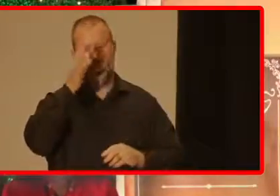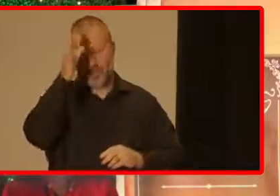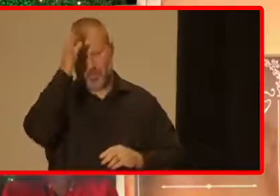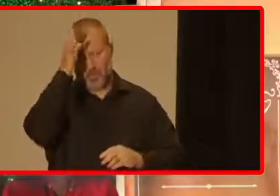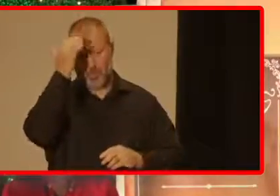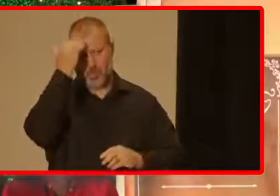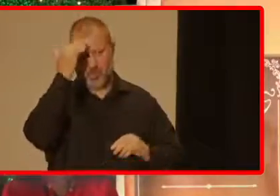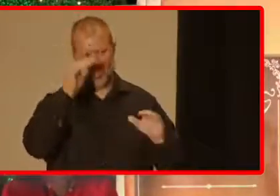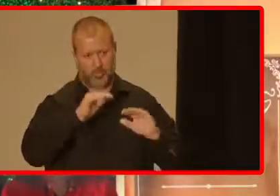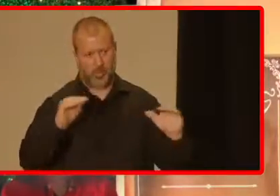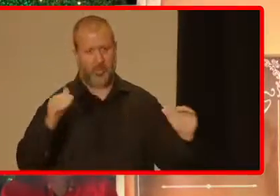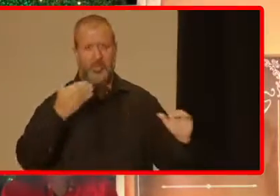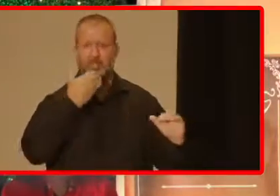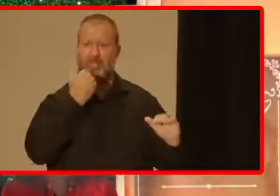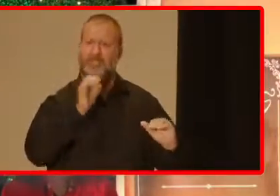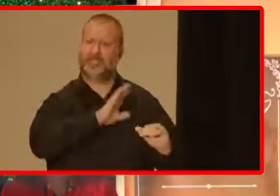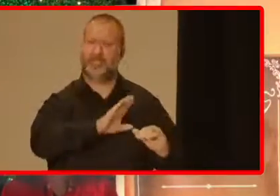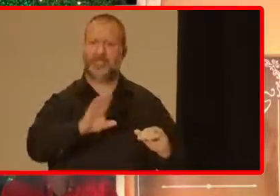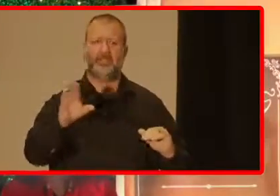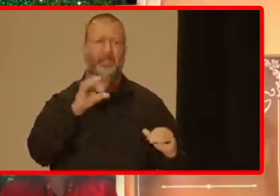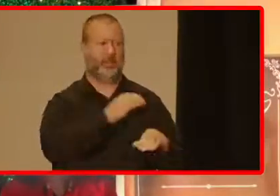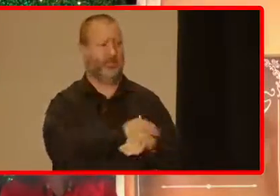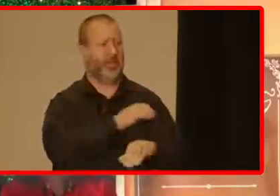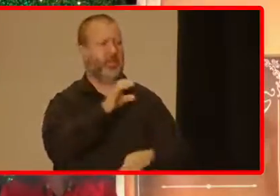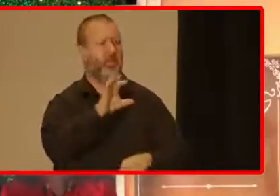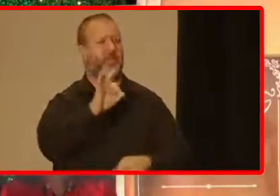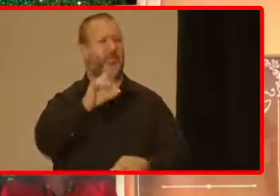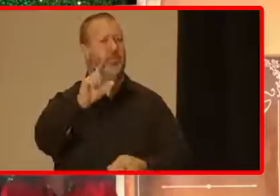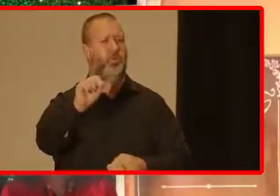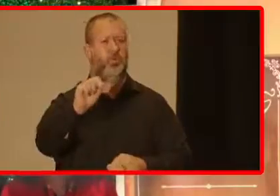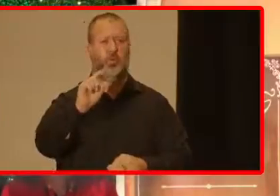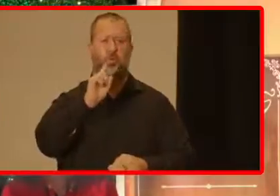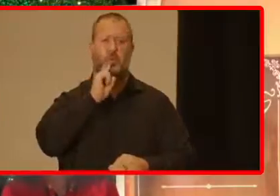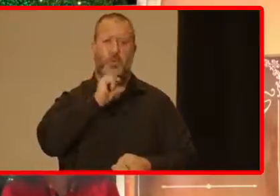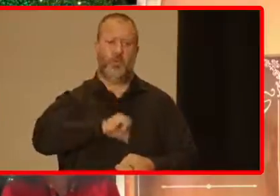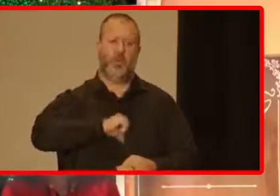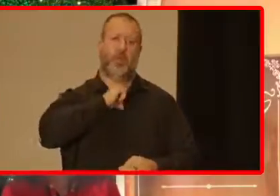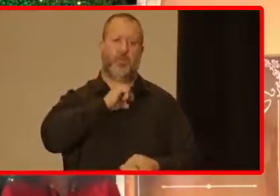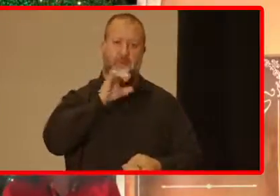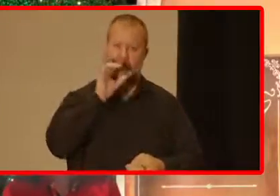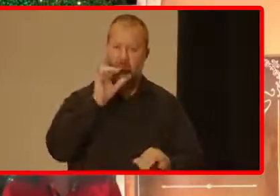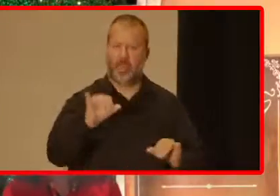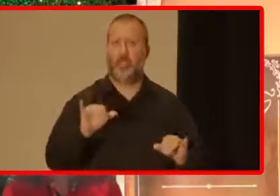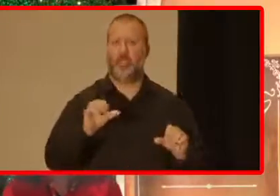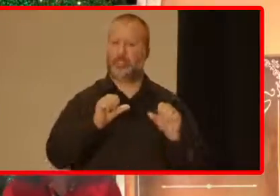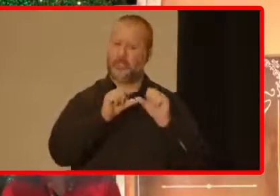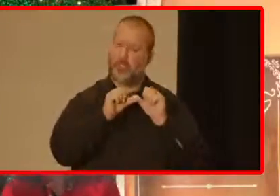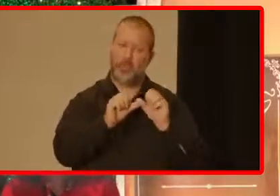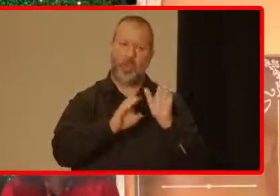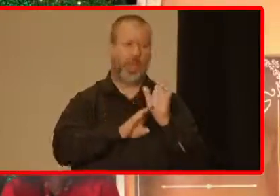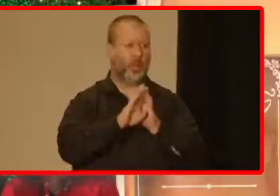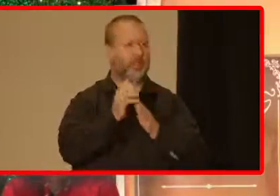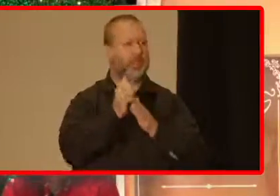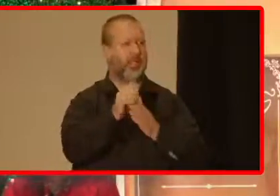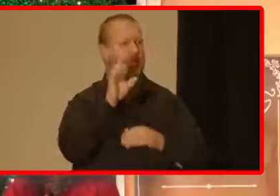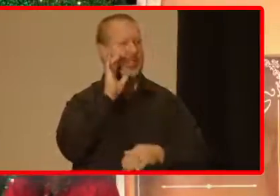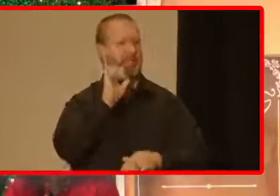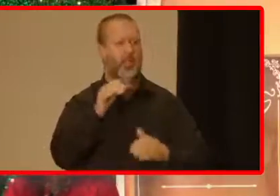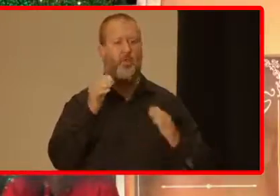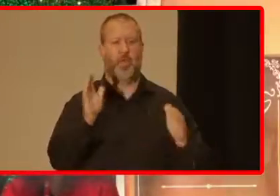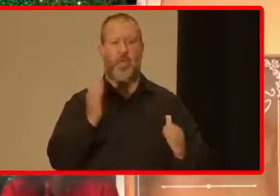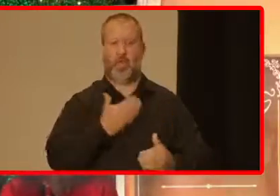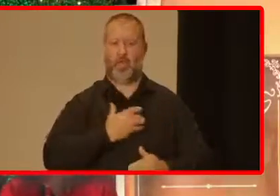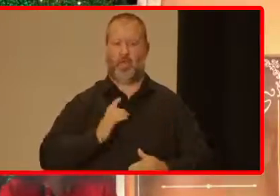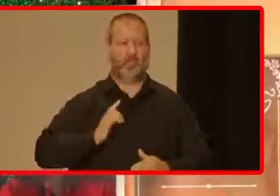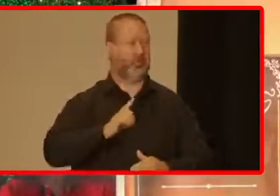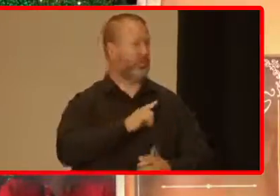know their children the best is something that Florida stands very proud of and continues to lead the way. And it's our legislature